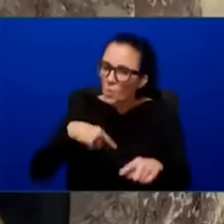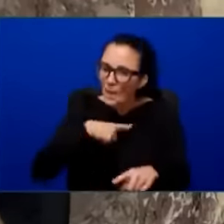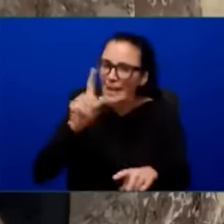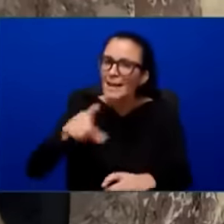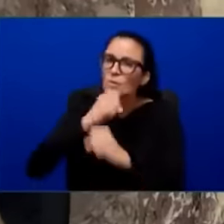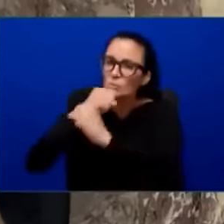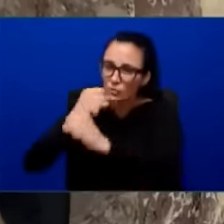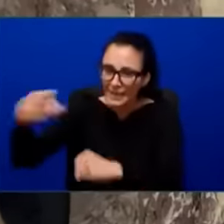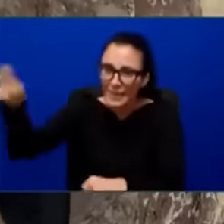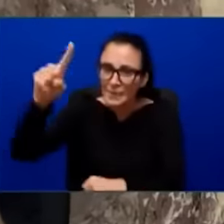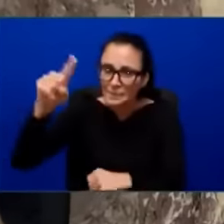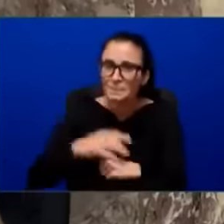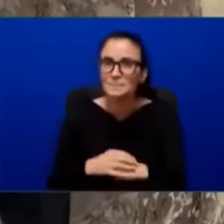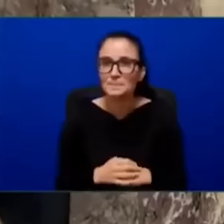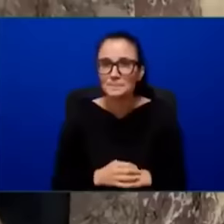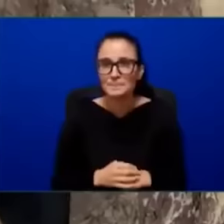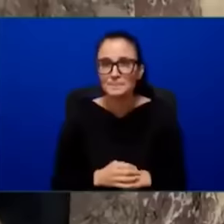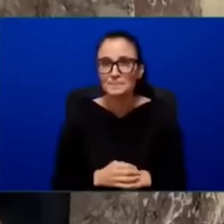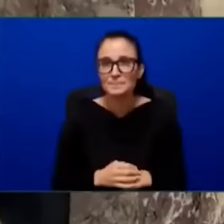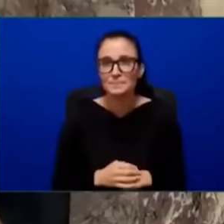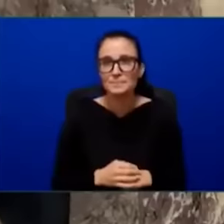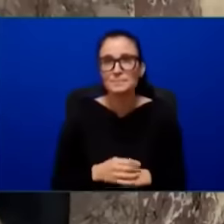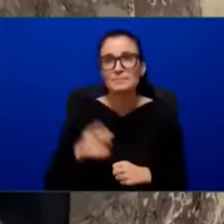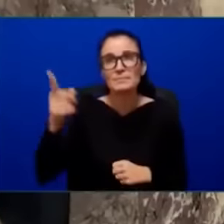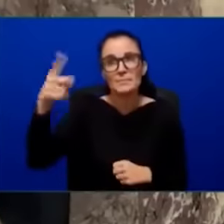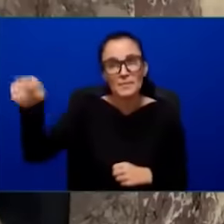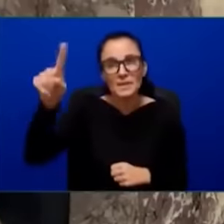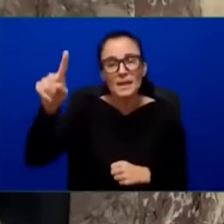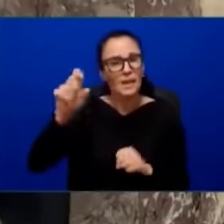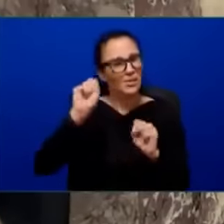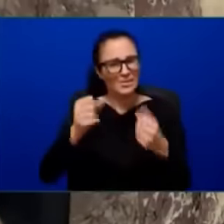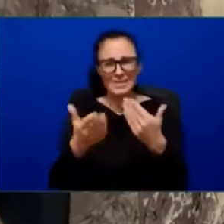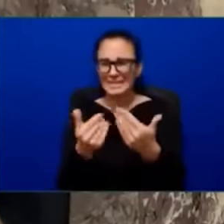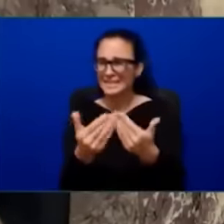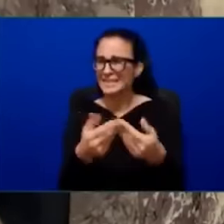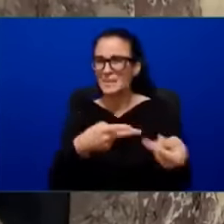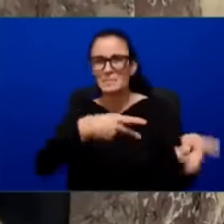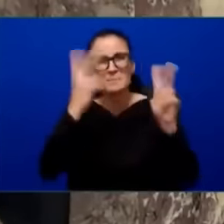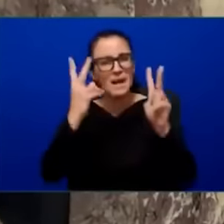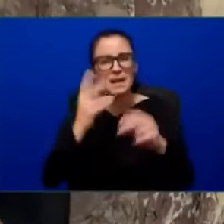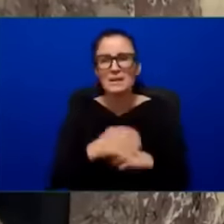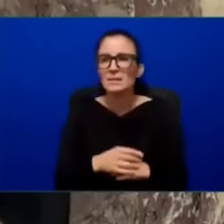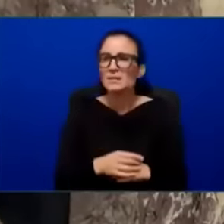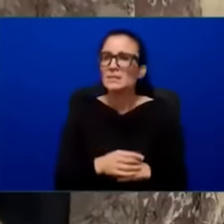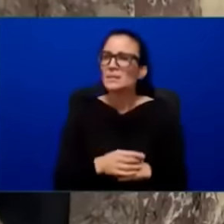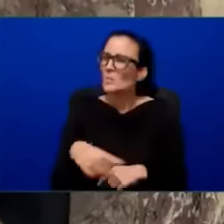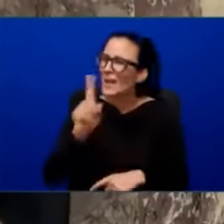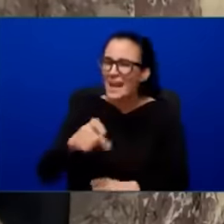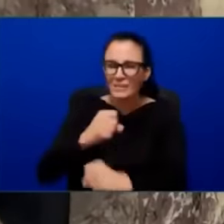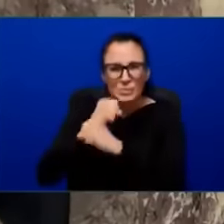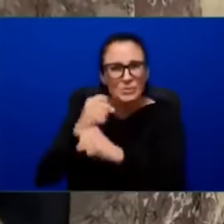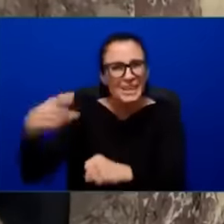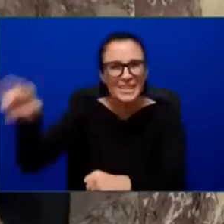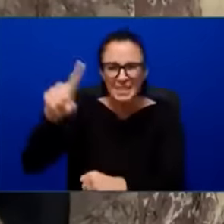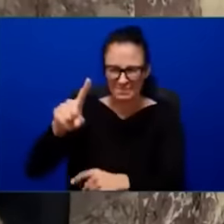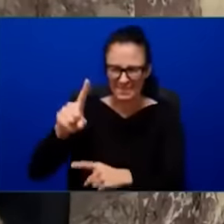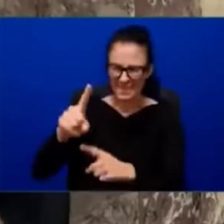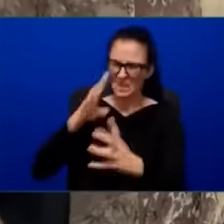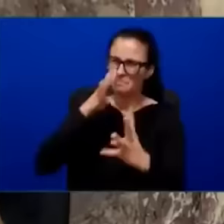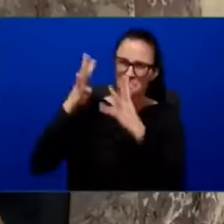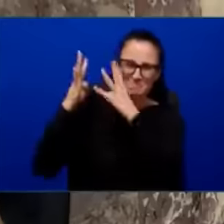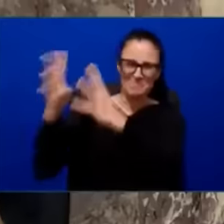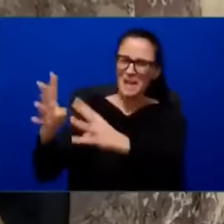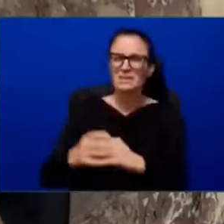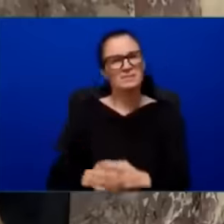who are most vulnerable to COVID-19, how can you take the view that we should have abandoned them? We had the best record,